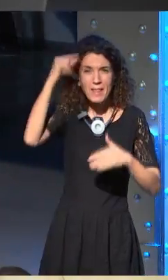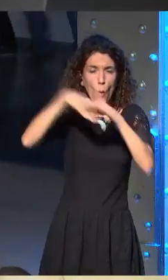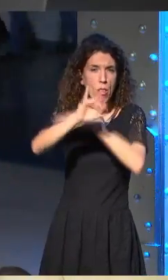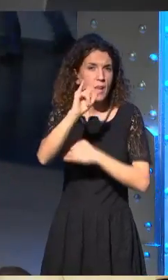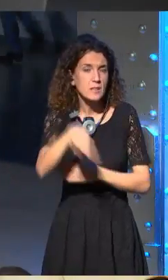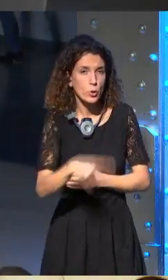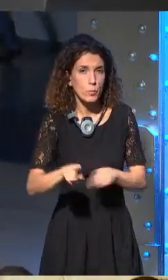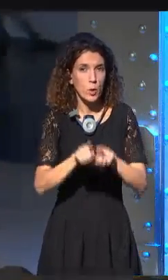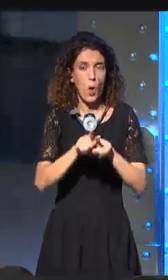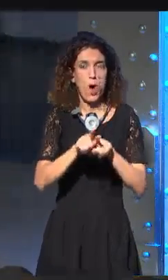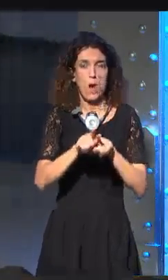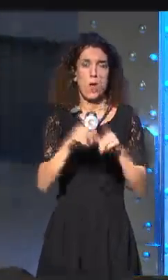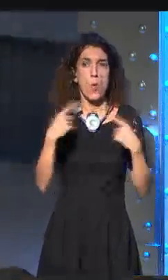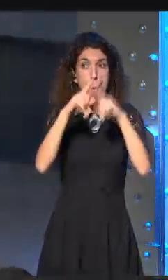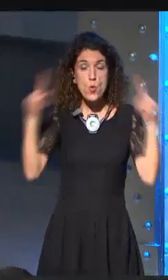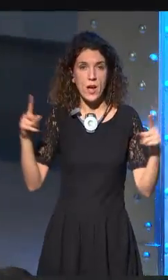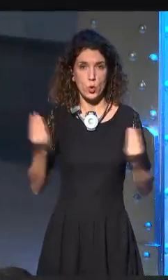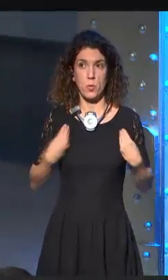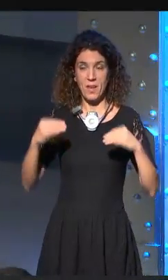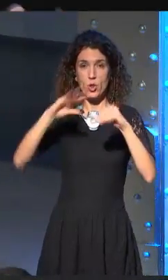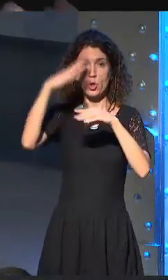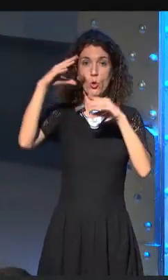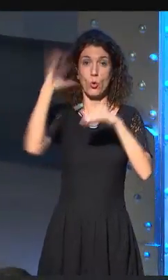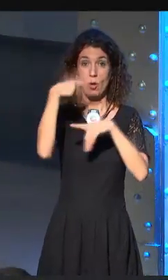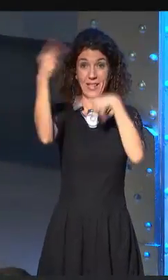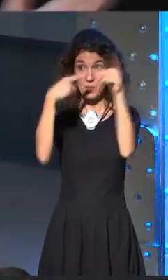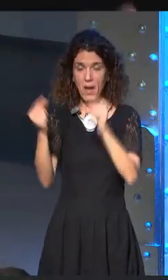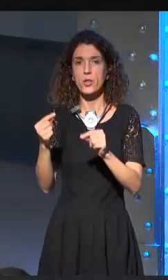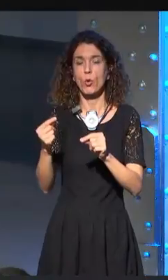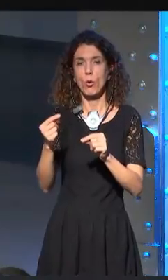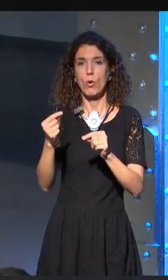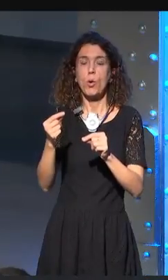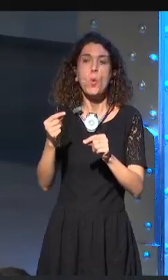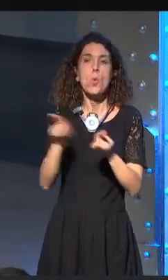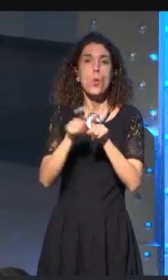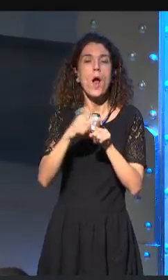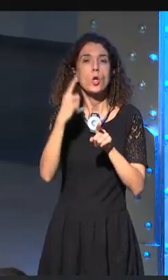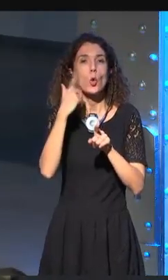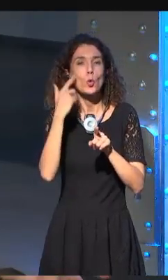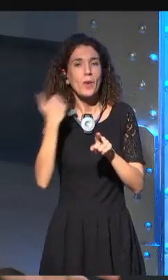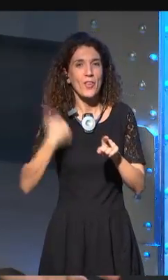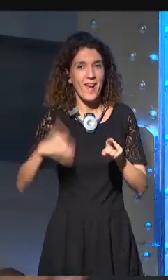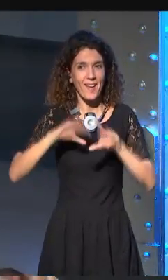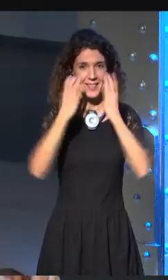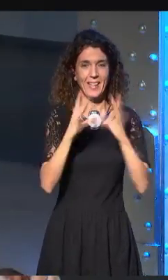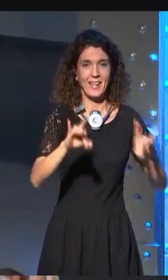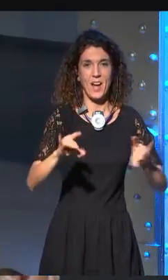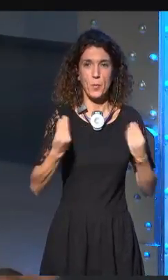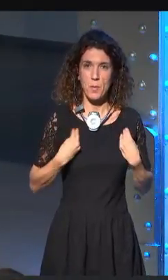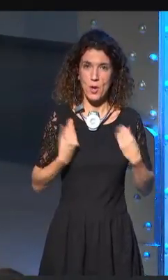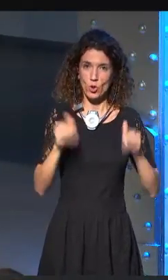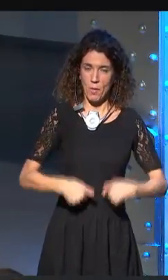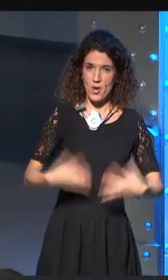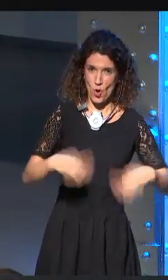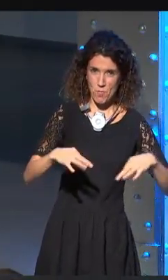about mentally or psychologically? Are there any impacts after spending 1 year in space? Does it last longer?